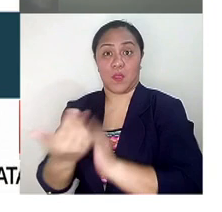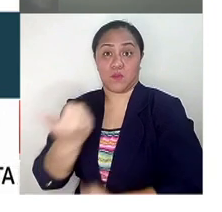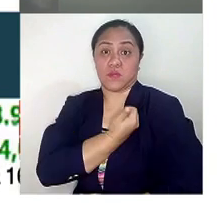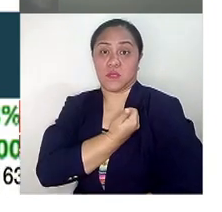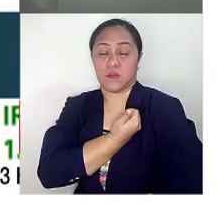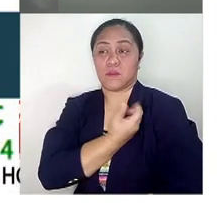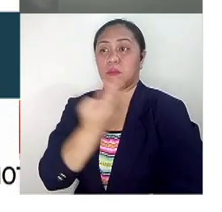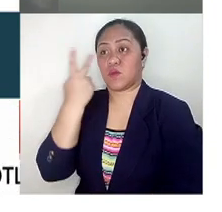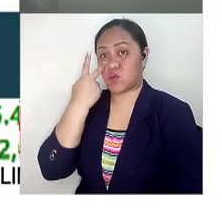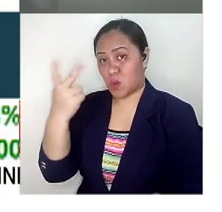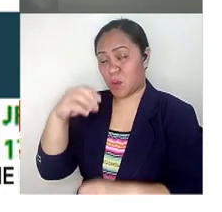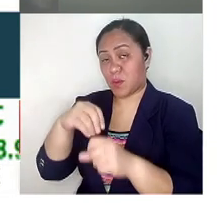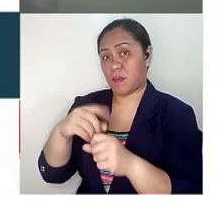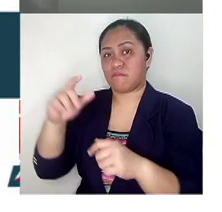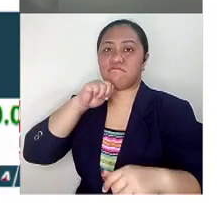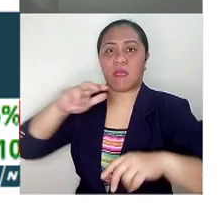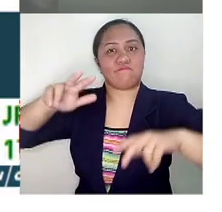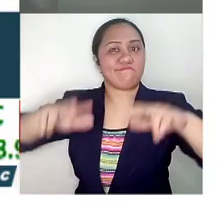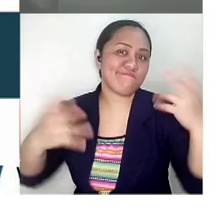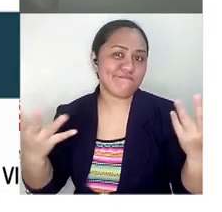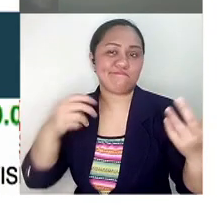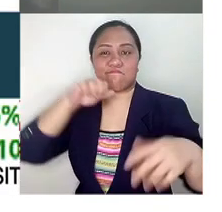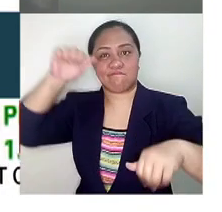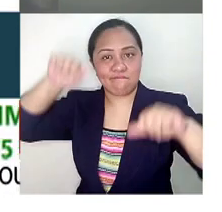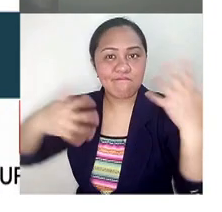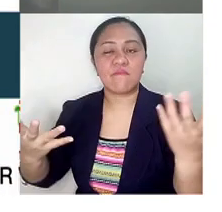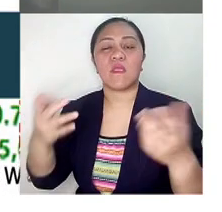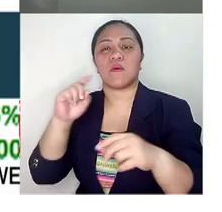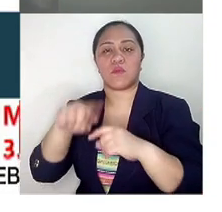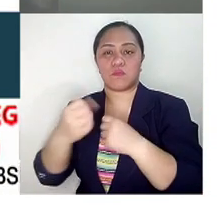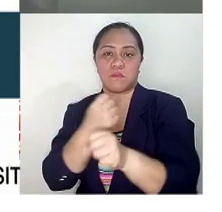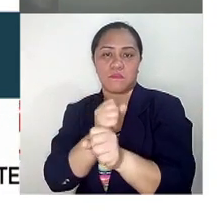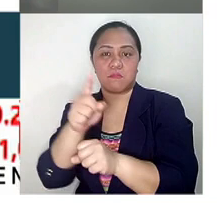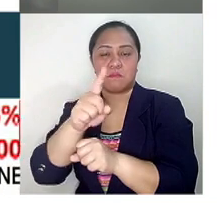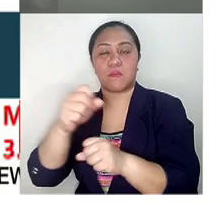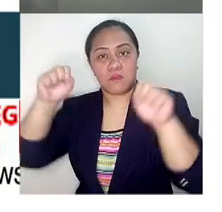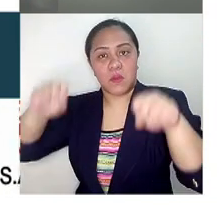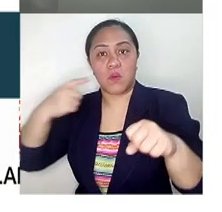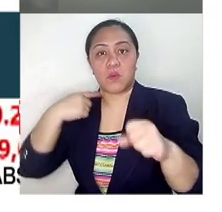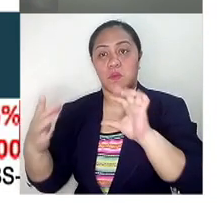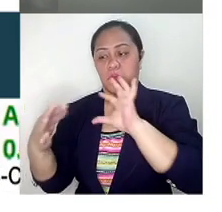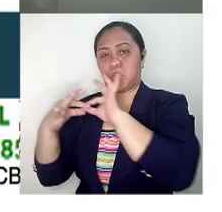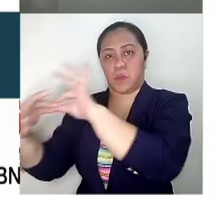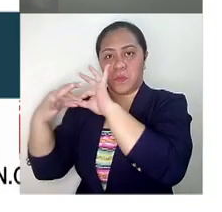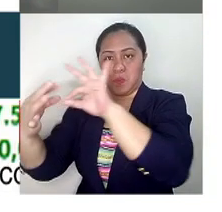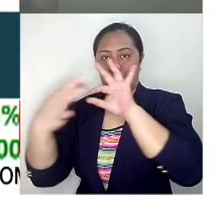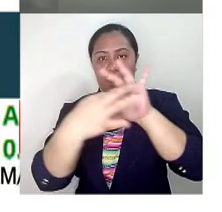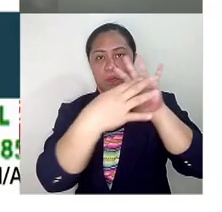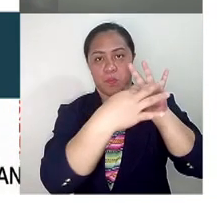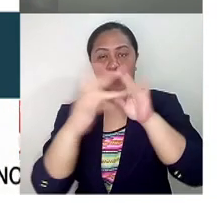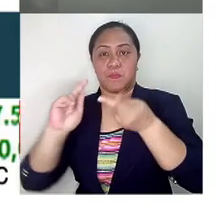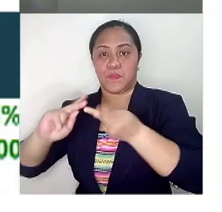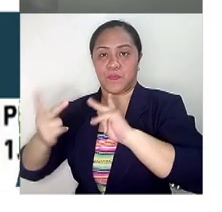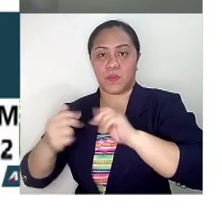make ourselves appear to be uncertain, then it will be more difficult to create precisely the friendships and alliances that we need in order to protect ourselves